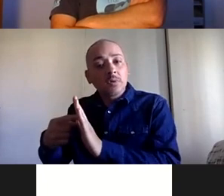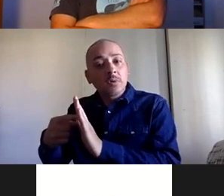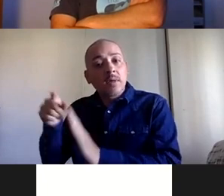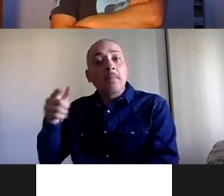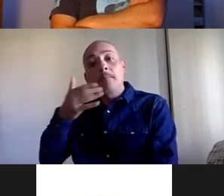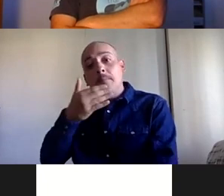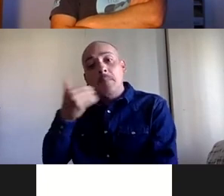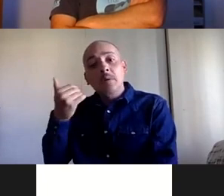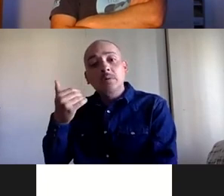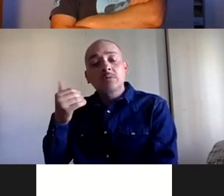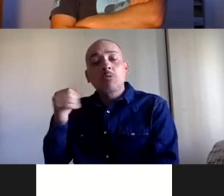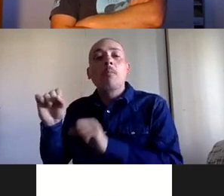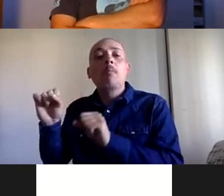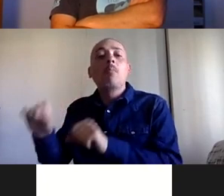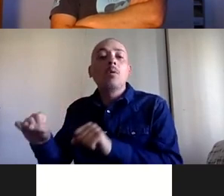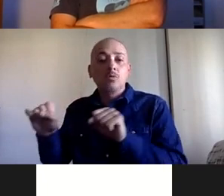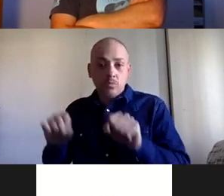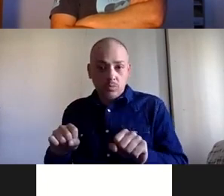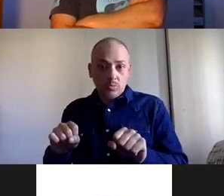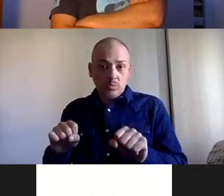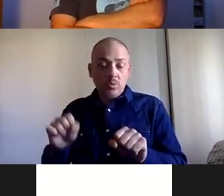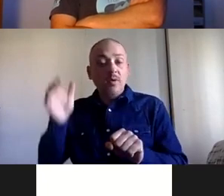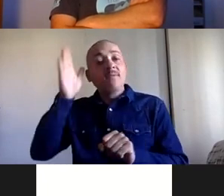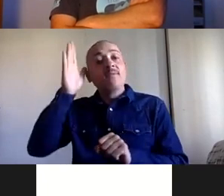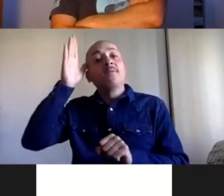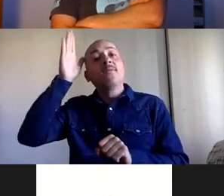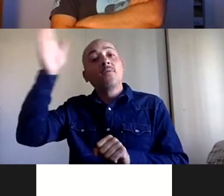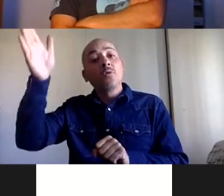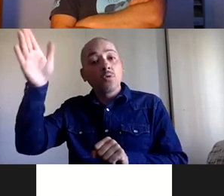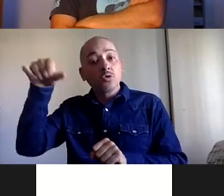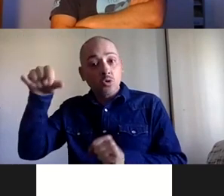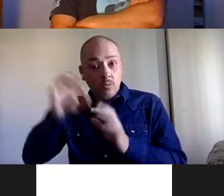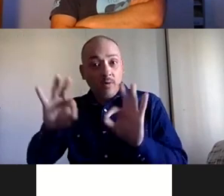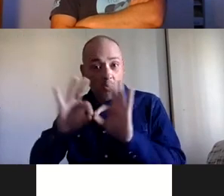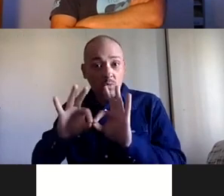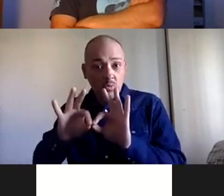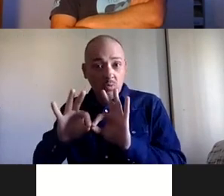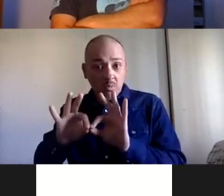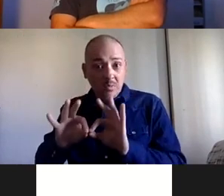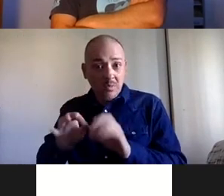best possible future Q value.